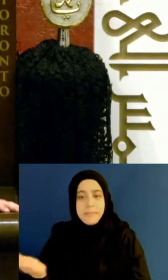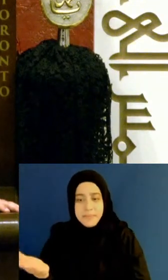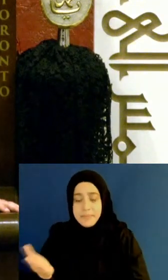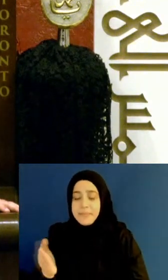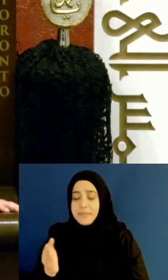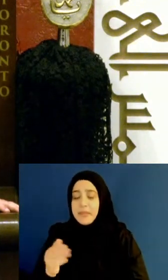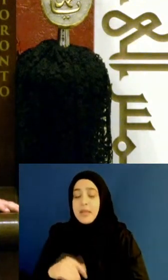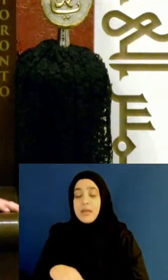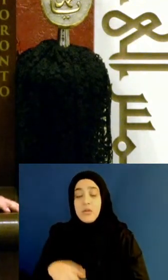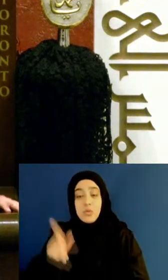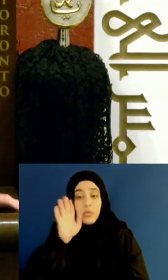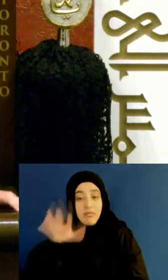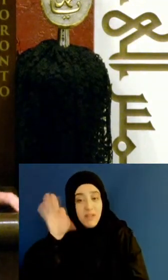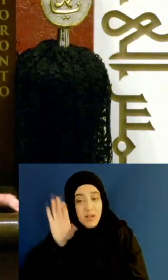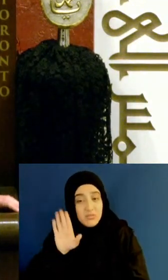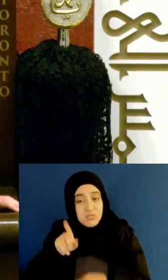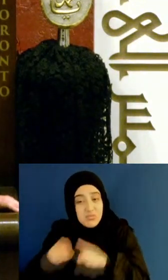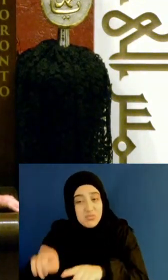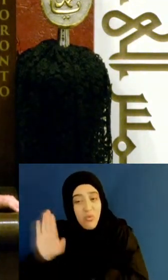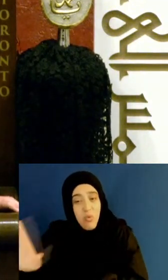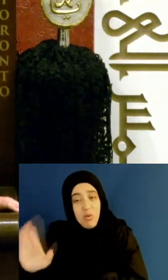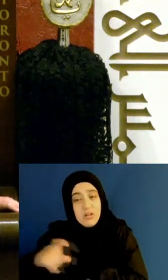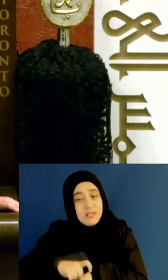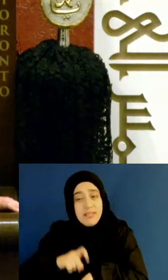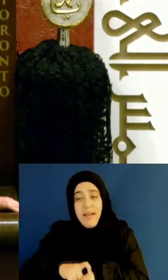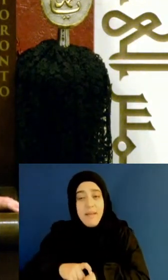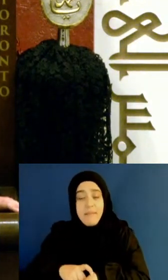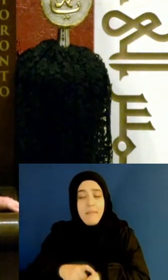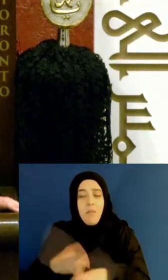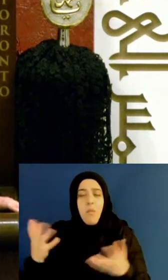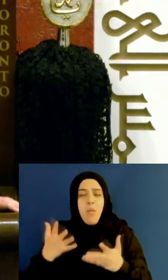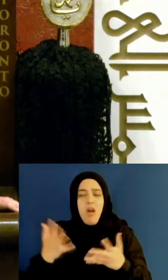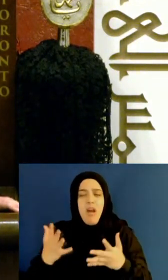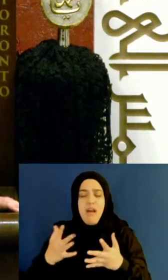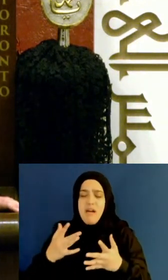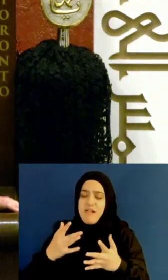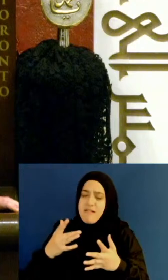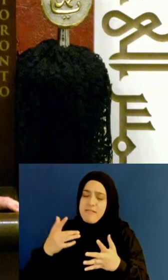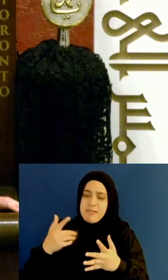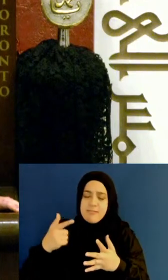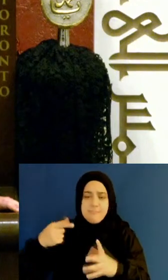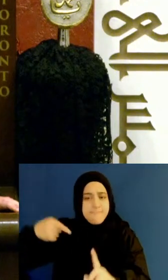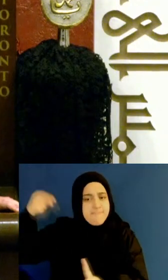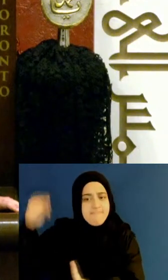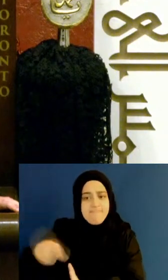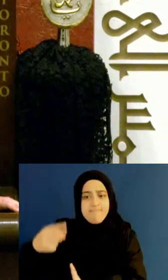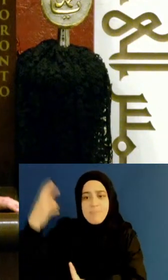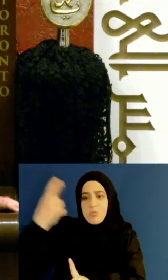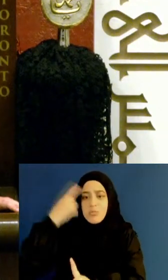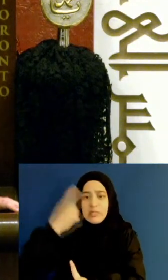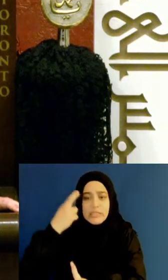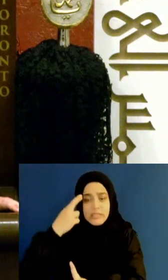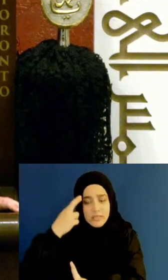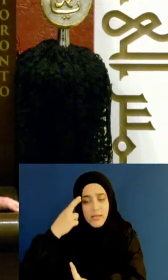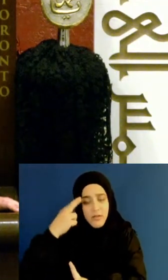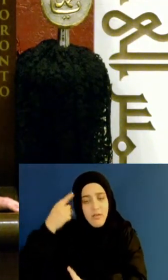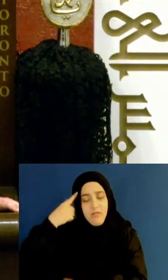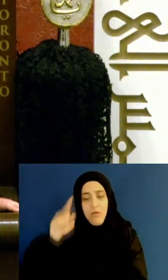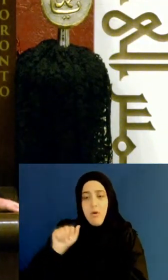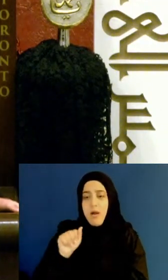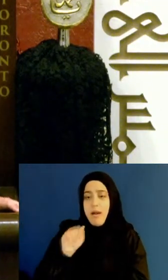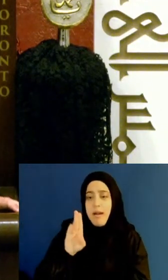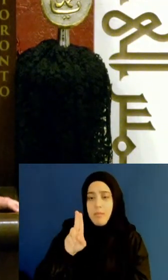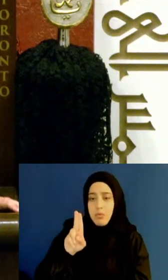You find what was one of the founding reasons for Abu Sufyan's opposition